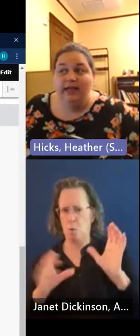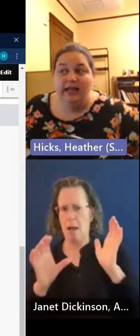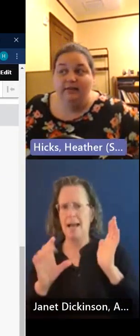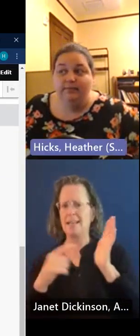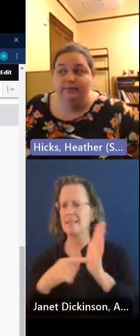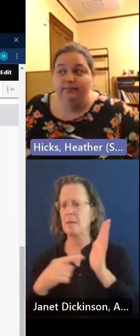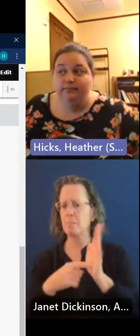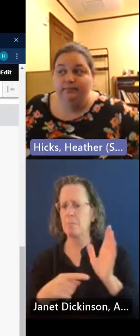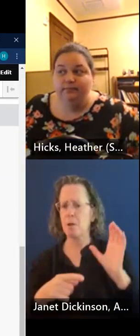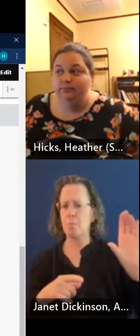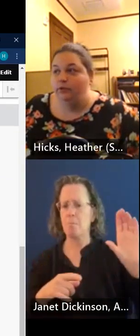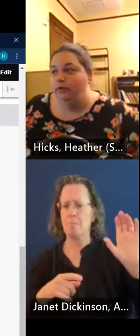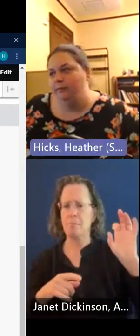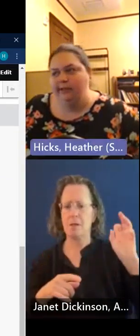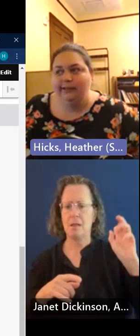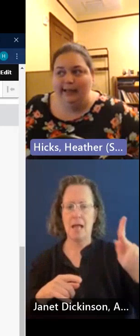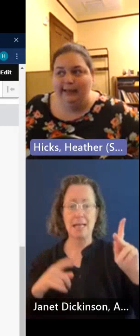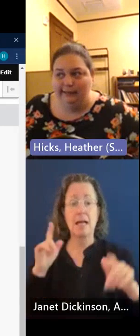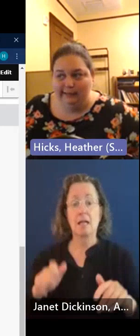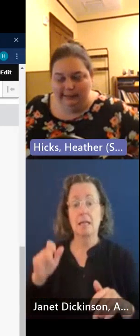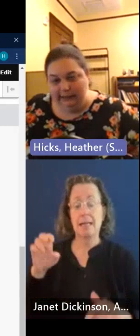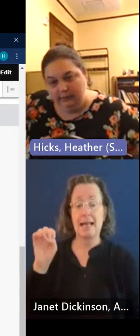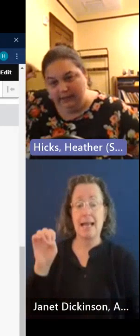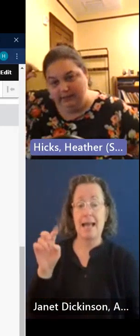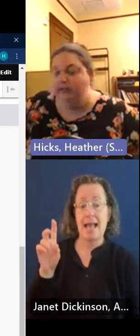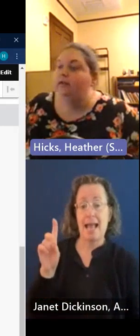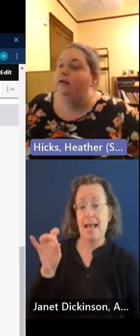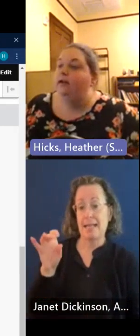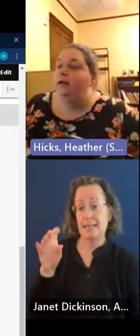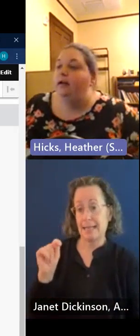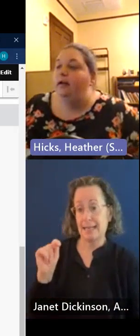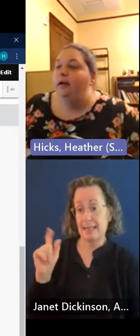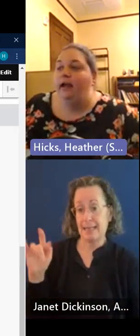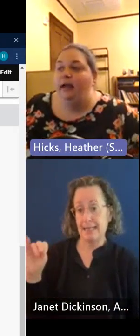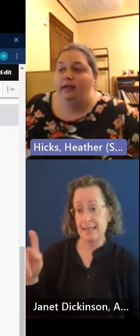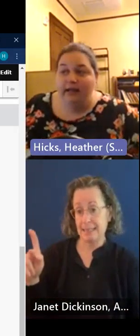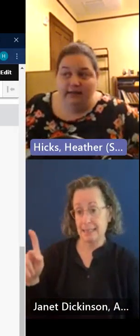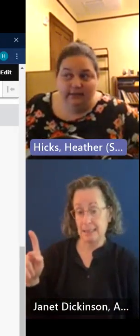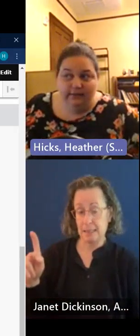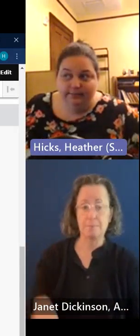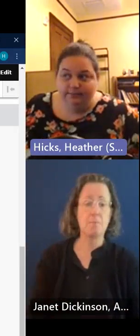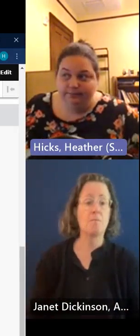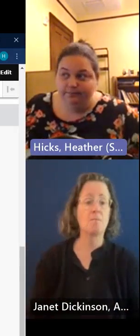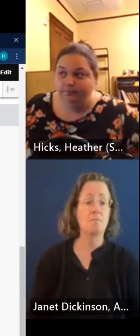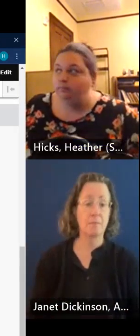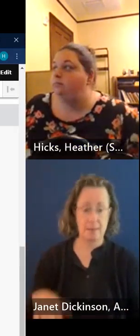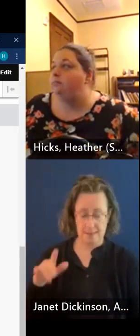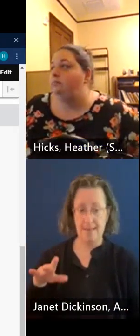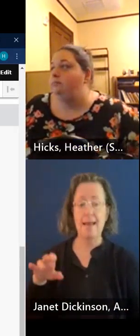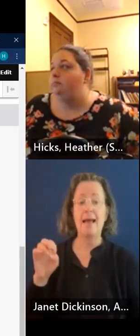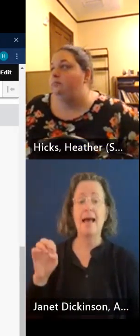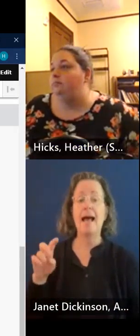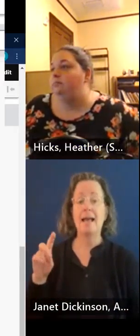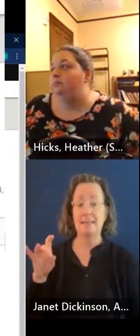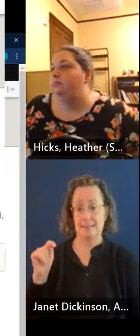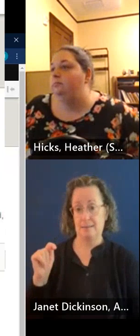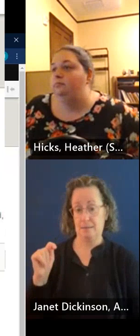I'm going to click edit, or I'm going to click the edit link, the pencil link, and edit.